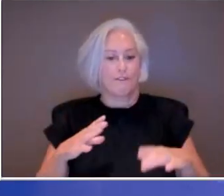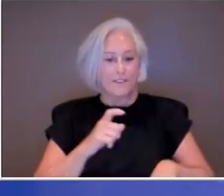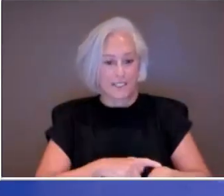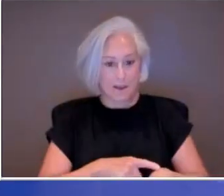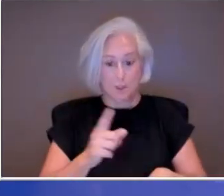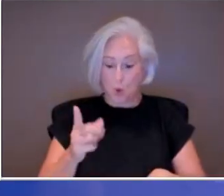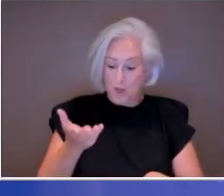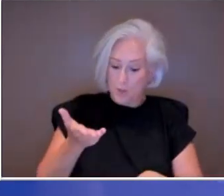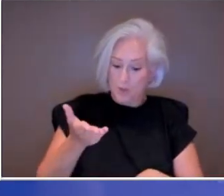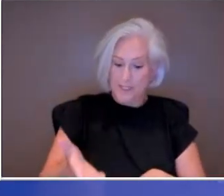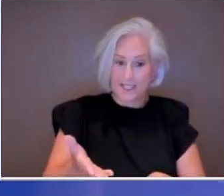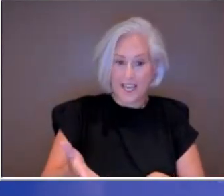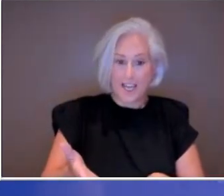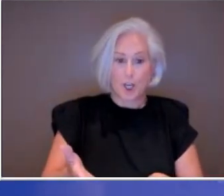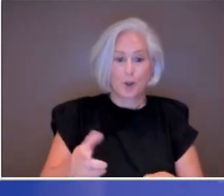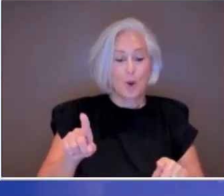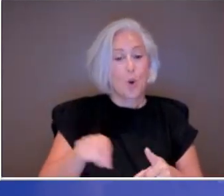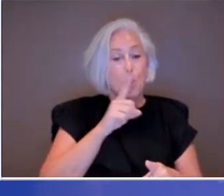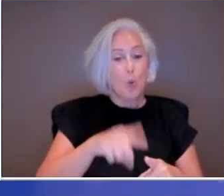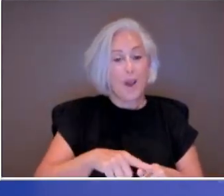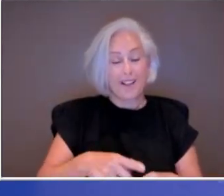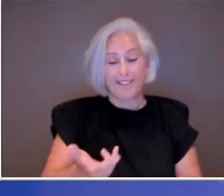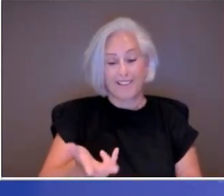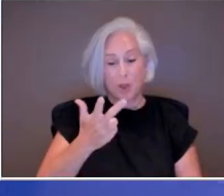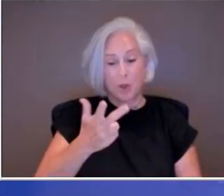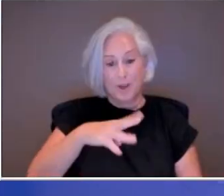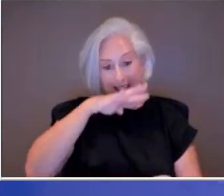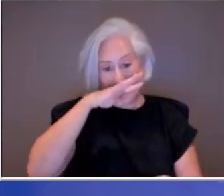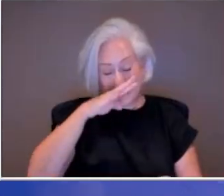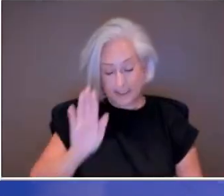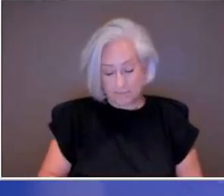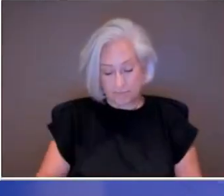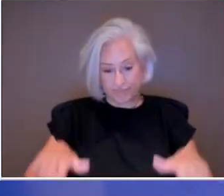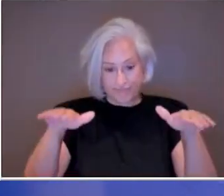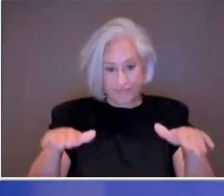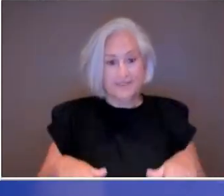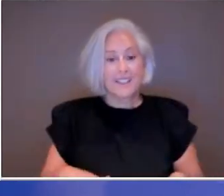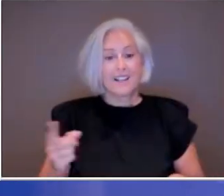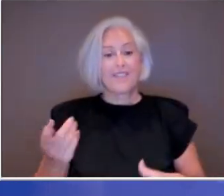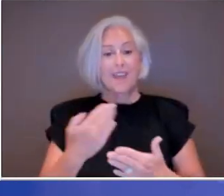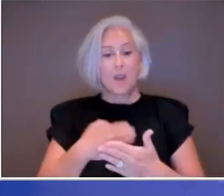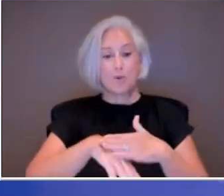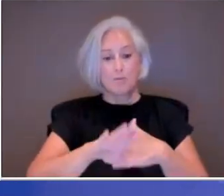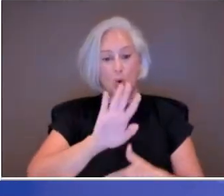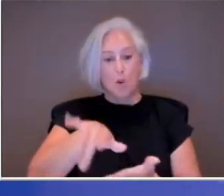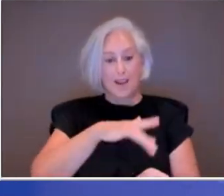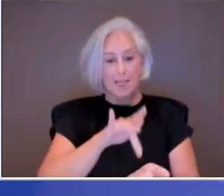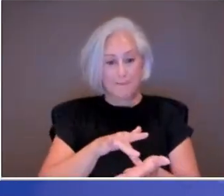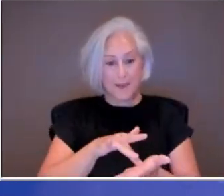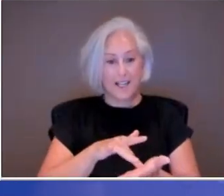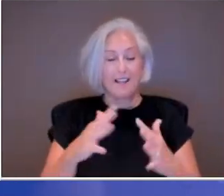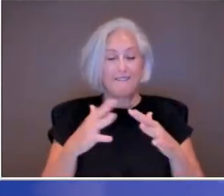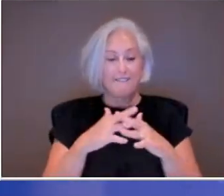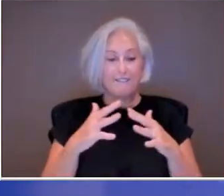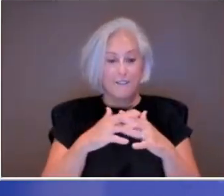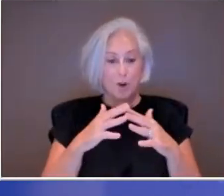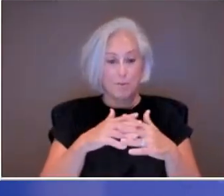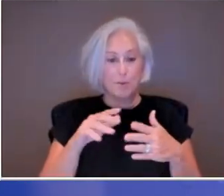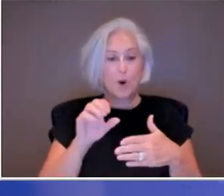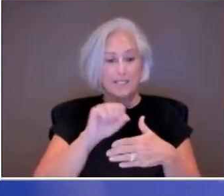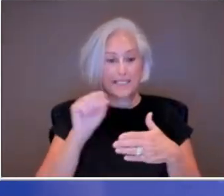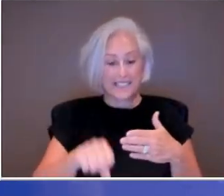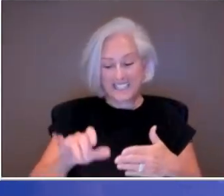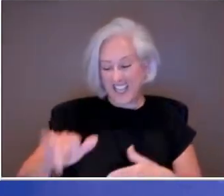small. Now, they were born in the middle of the football season, and he was with the Bears at that